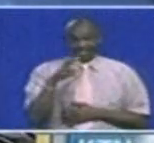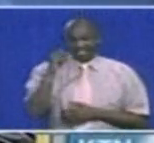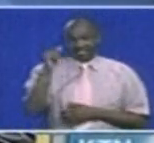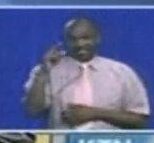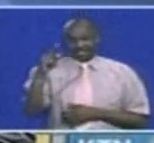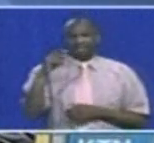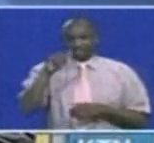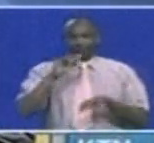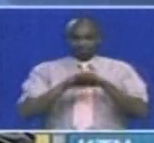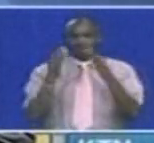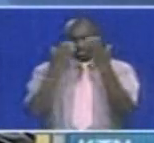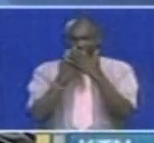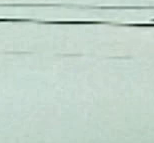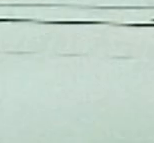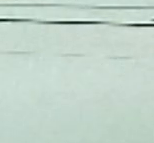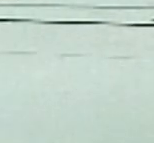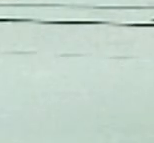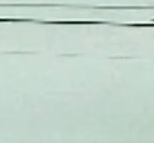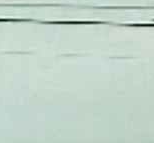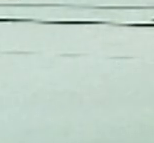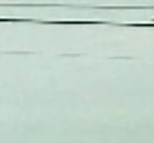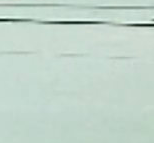Have yourself a good night.